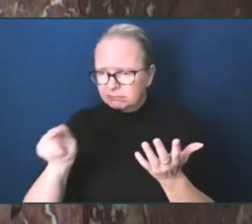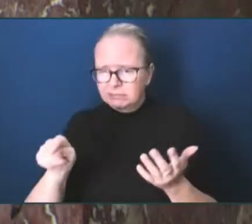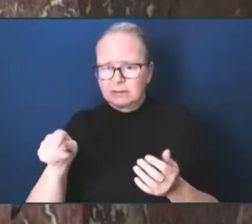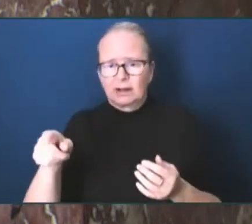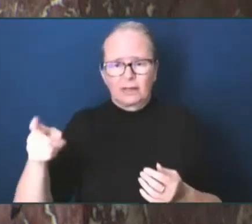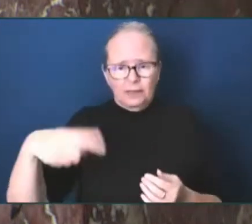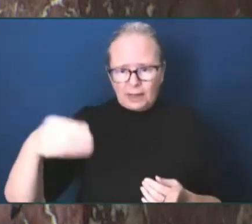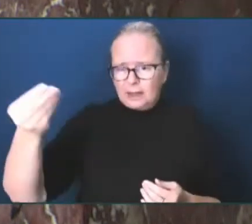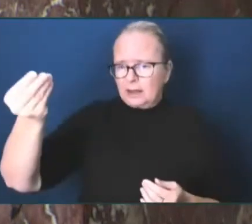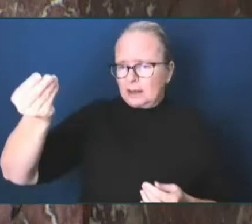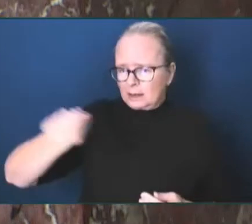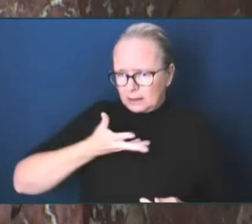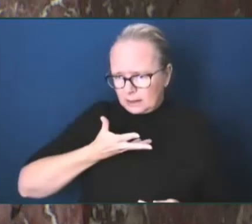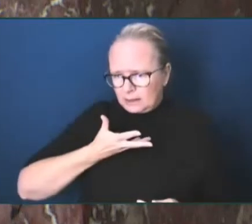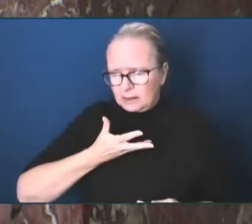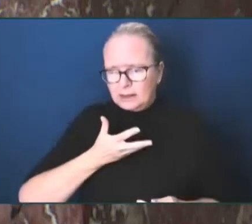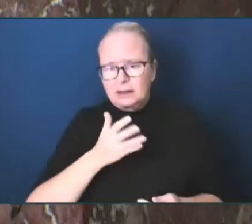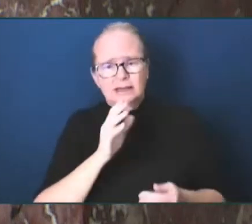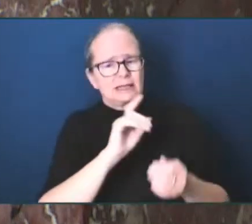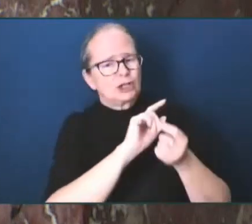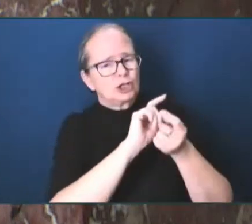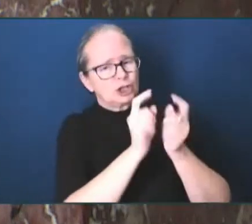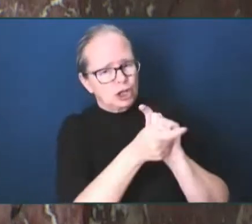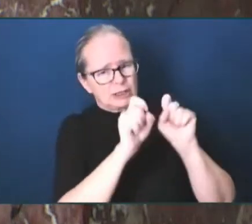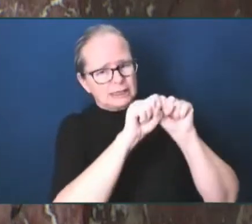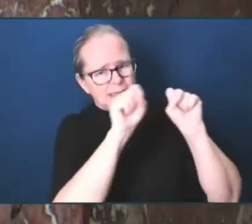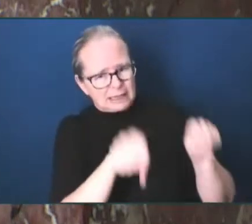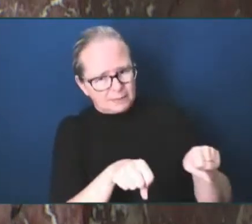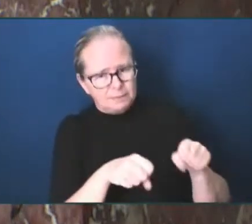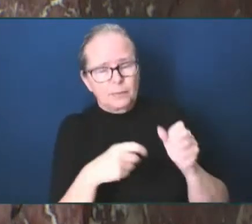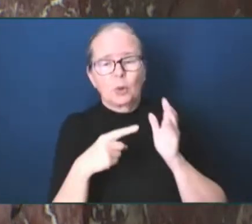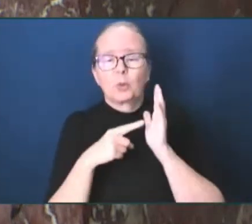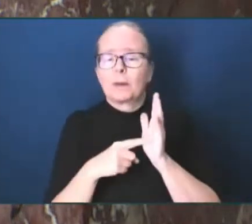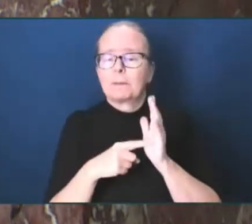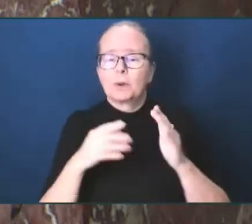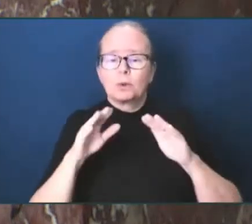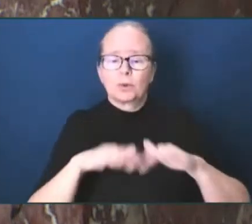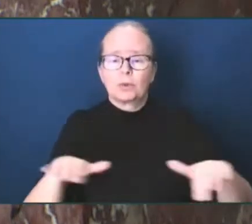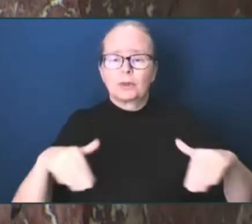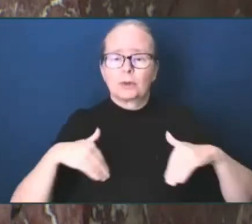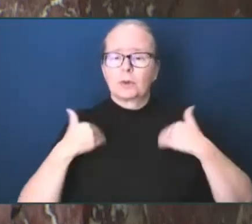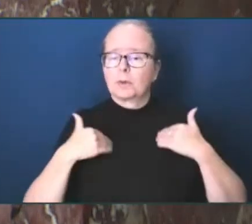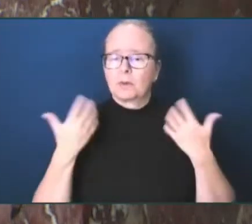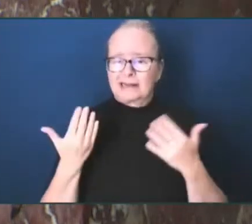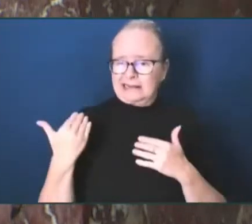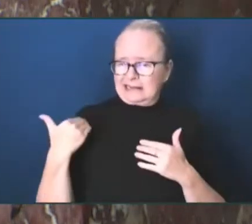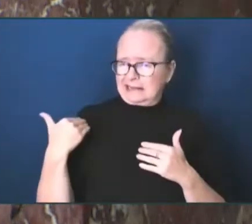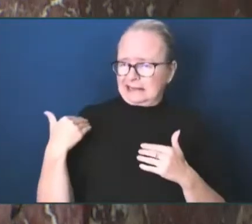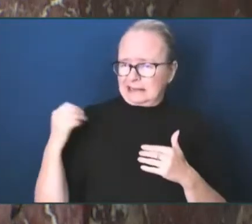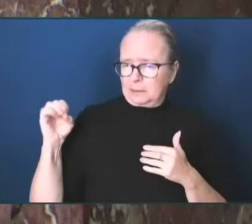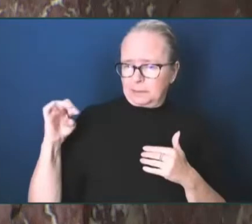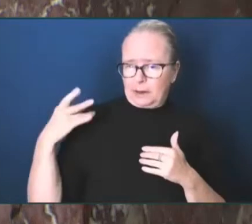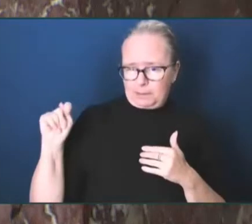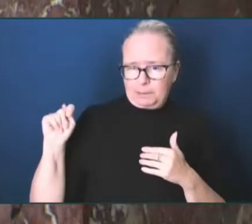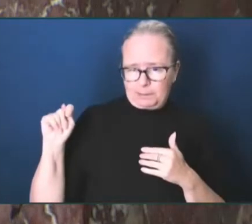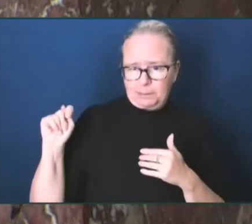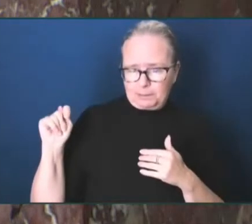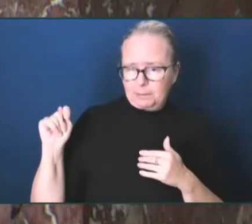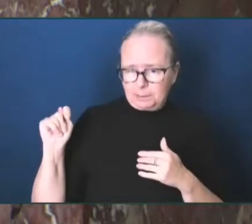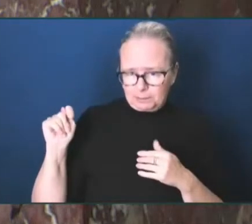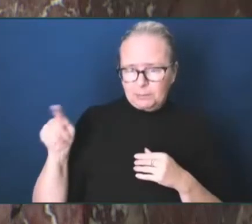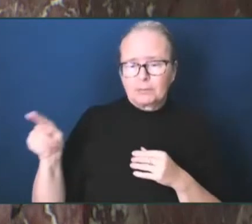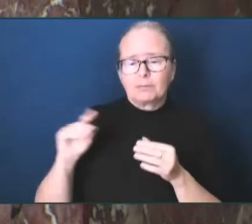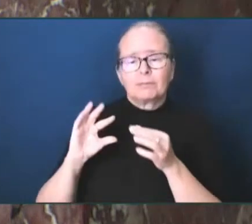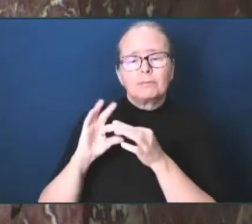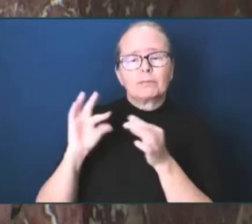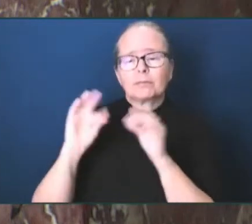from the representative for children and youth from September this year. We fundamentally need to transform the services and support for children